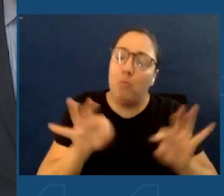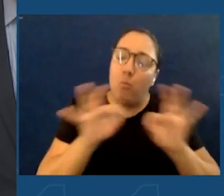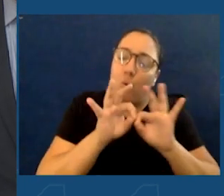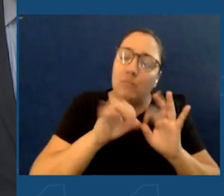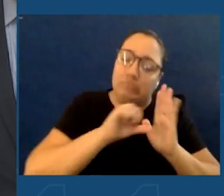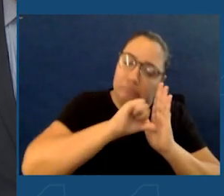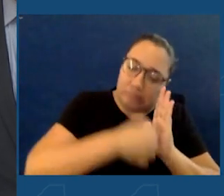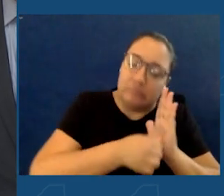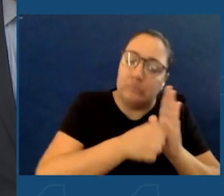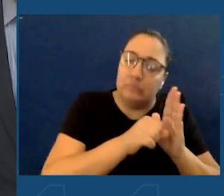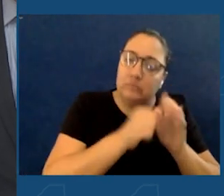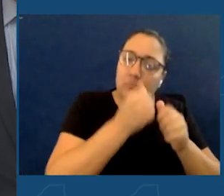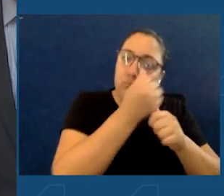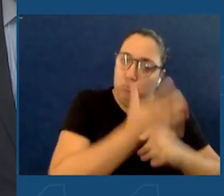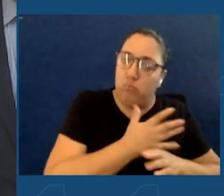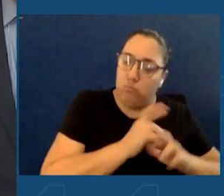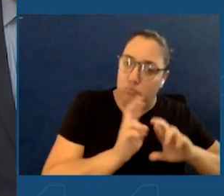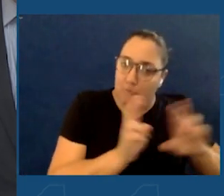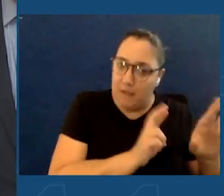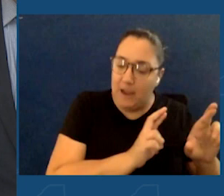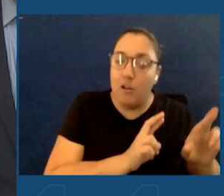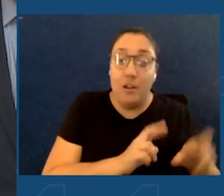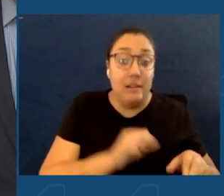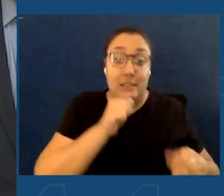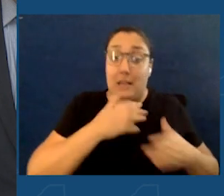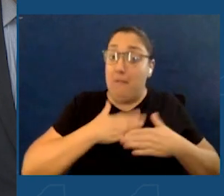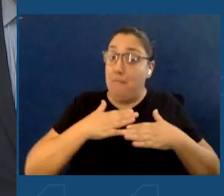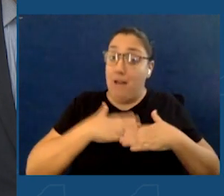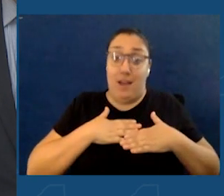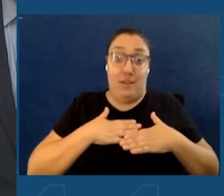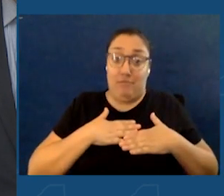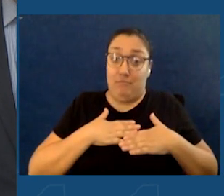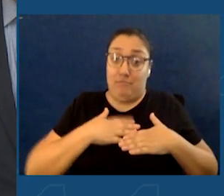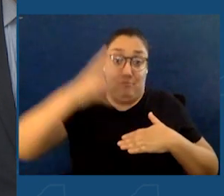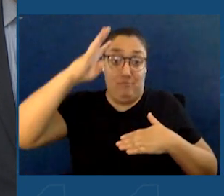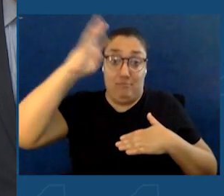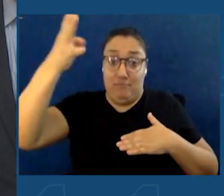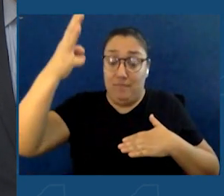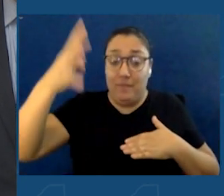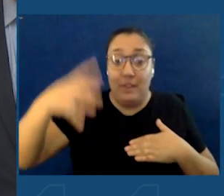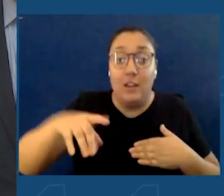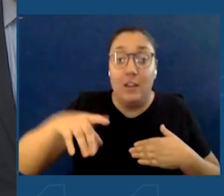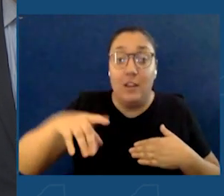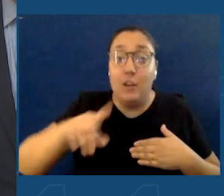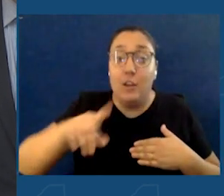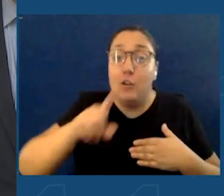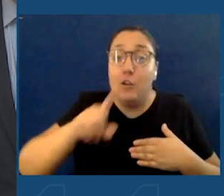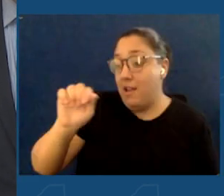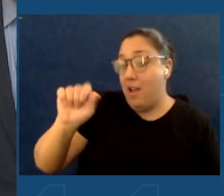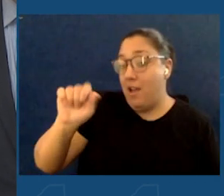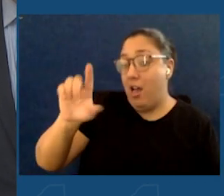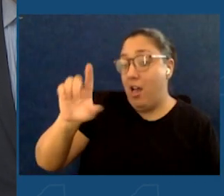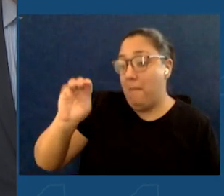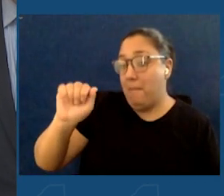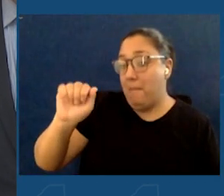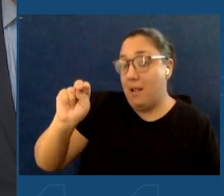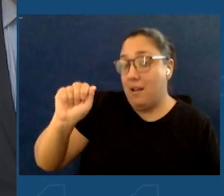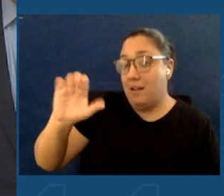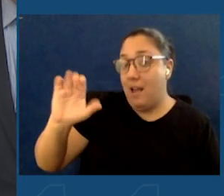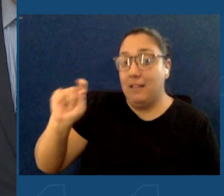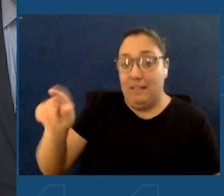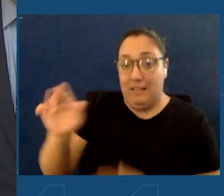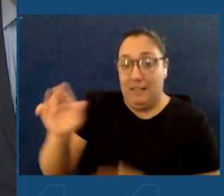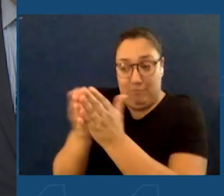take my words for it. Take the words of the author of Poor Richard's Almanac. By failing to prepare,